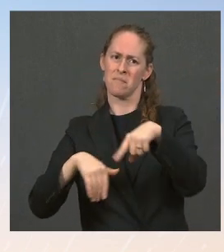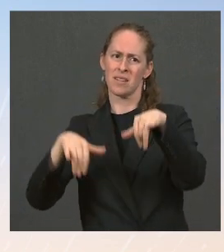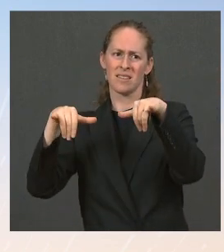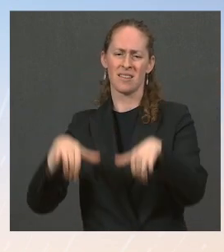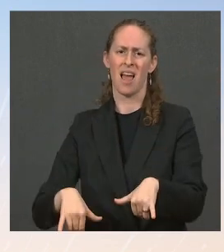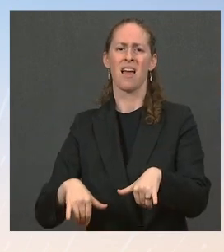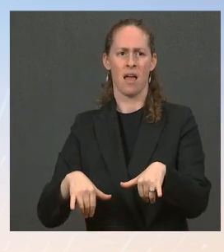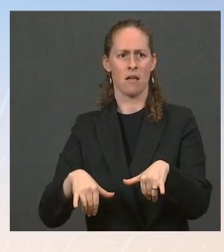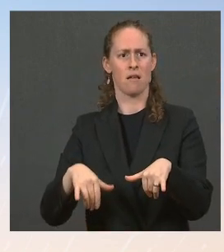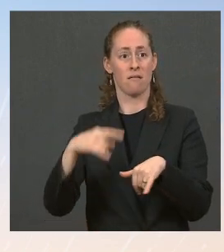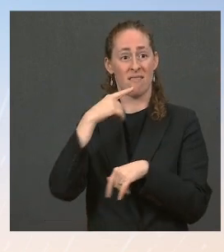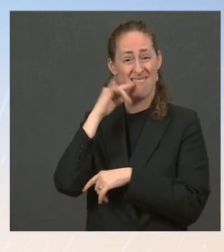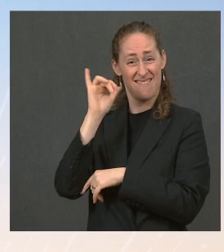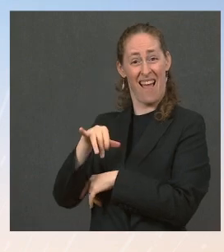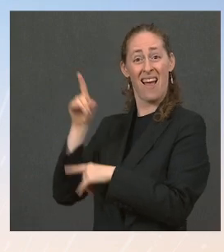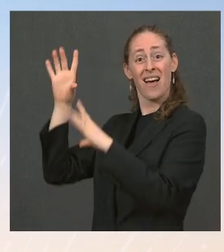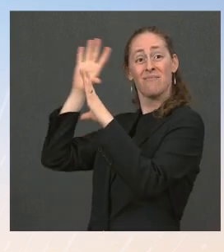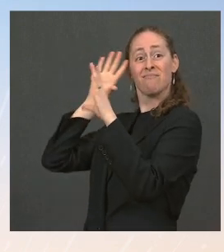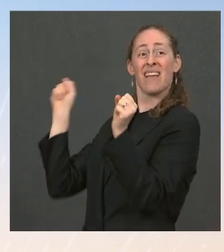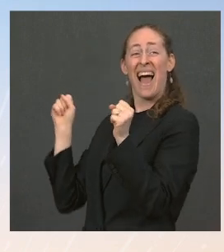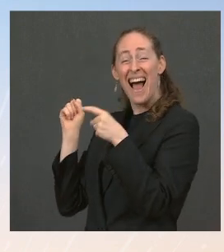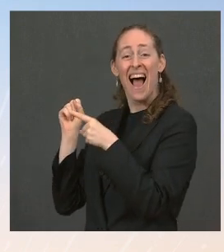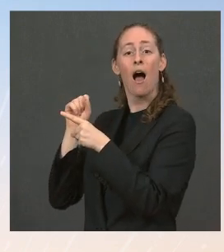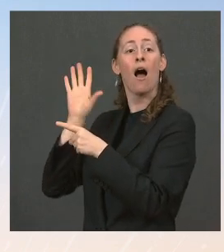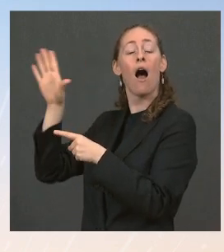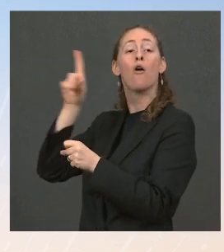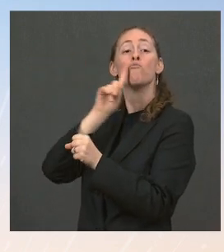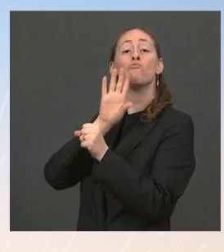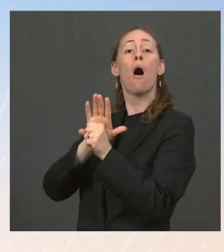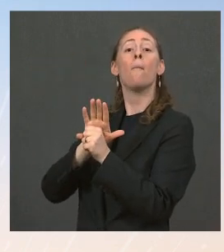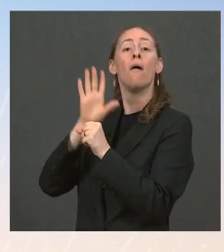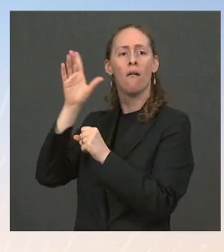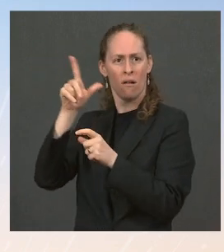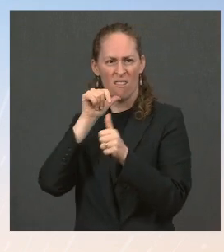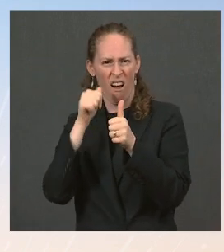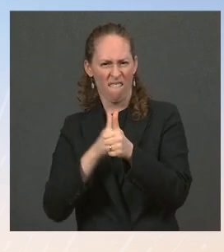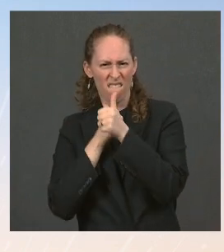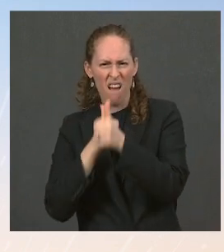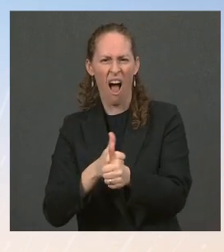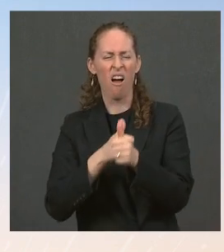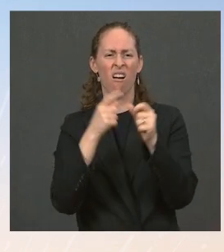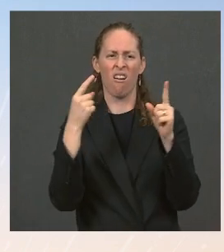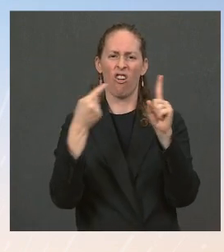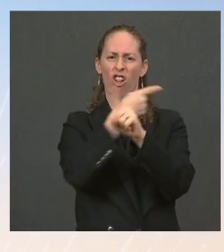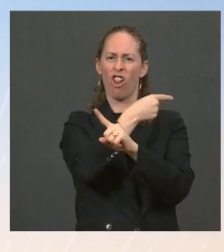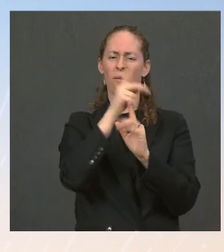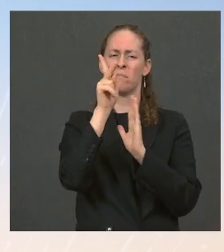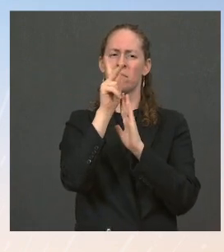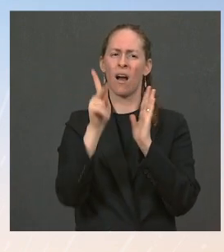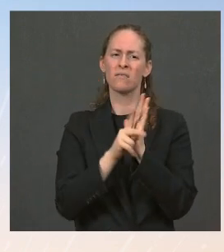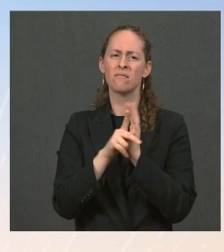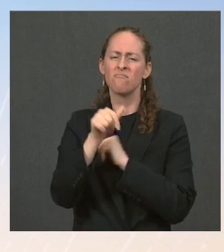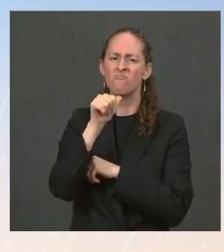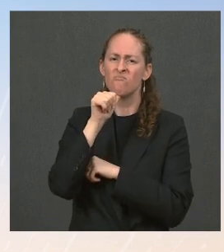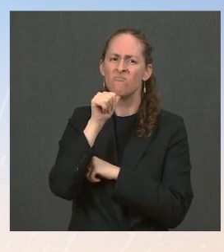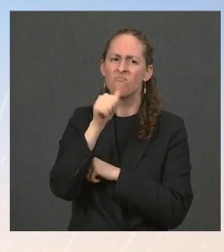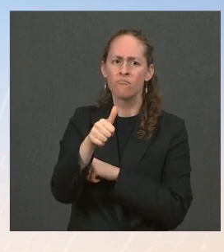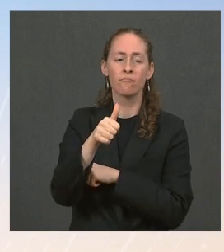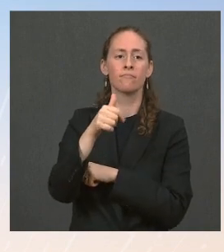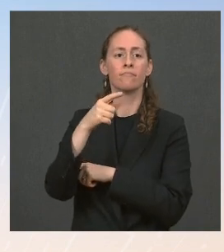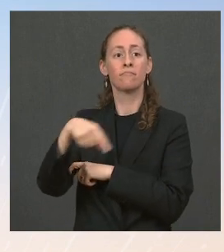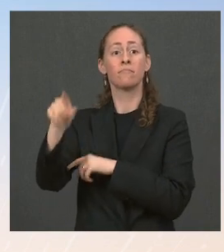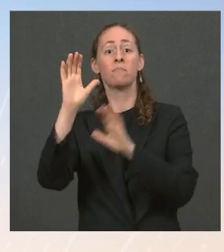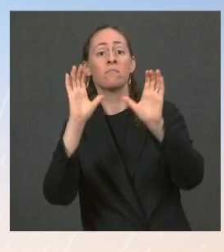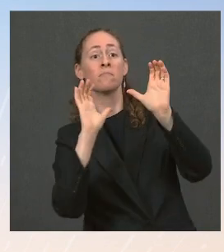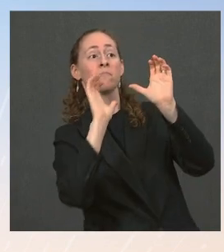administration is breaking UN policies and its own policies by moving people out before allowing them to ask